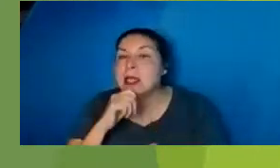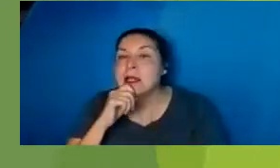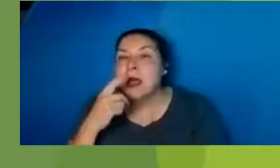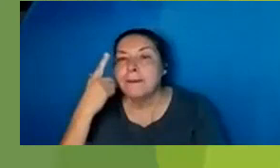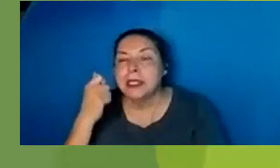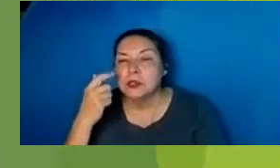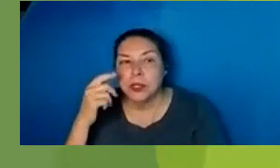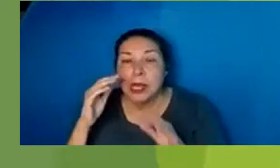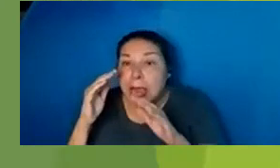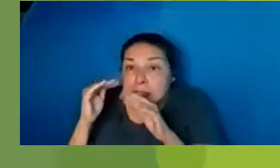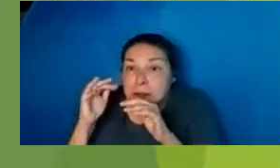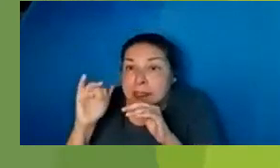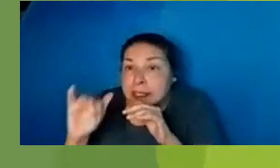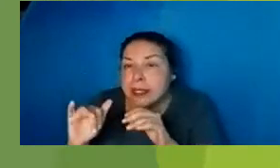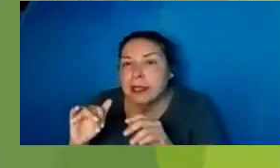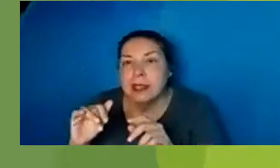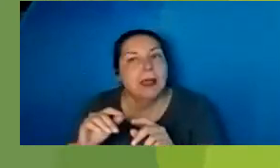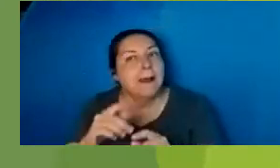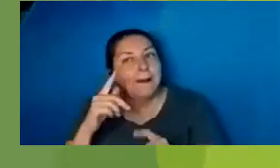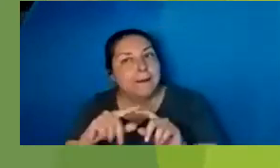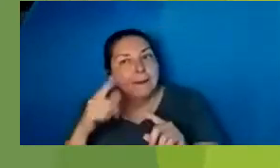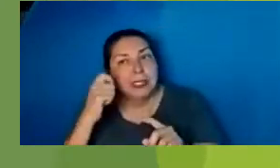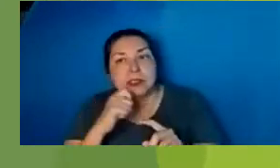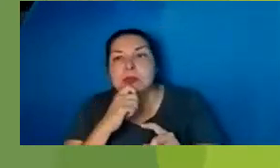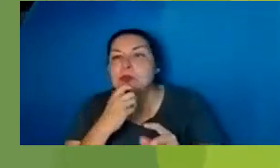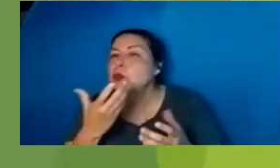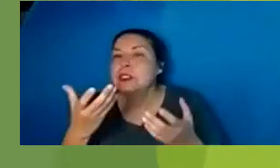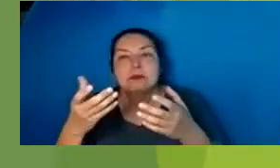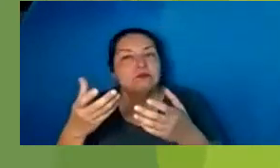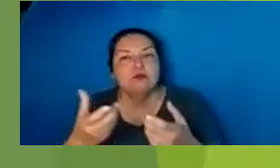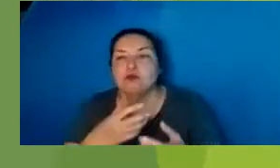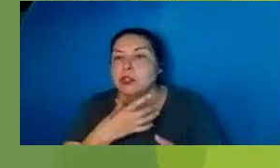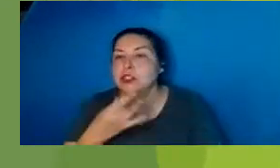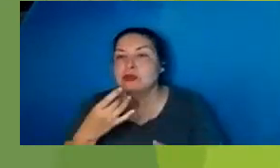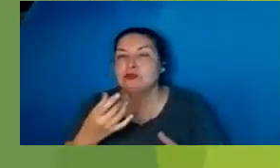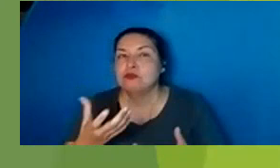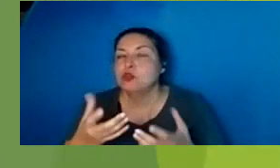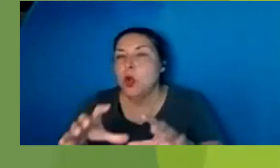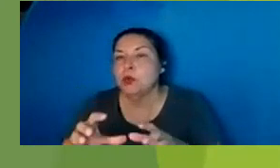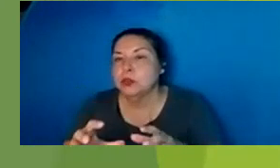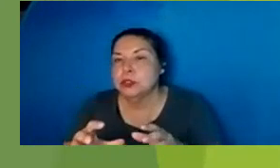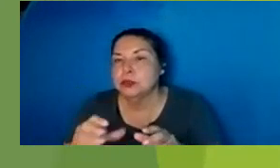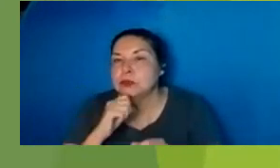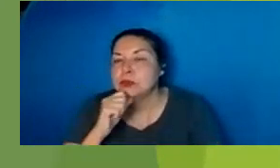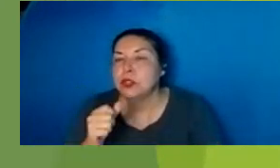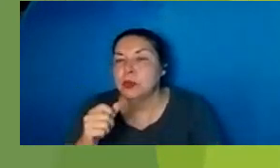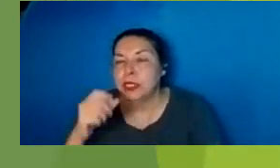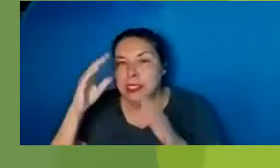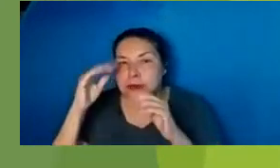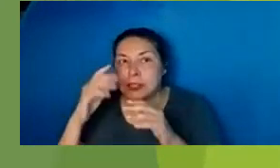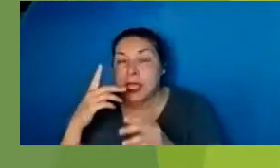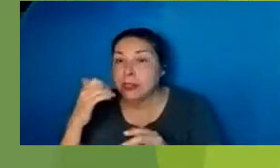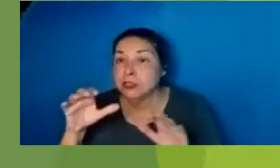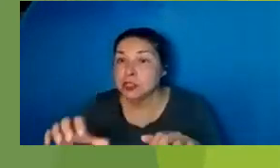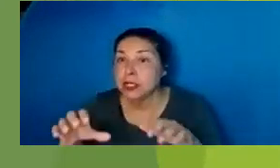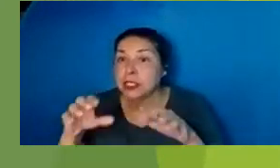expect. It's because we don't expect this. And they are disturbing words, too, because it is not all the